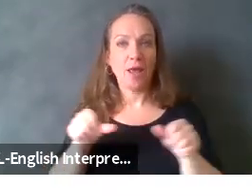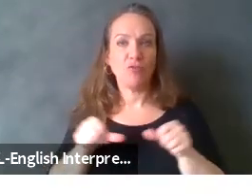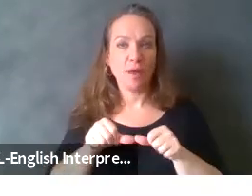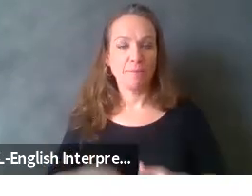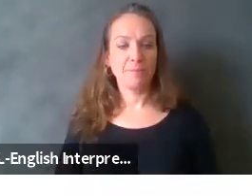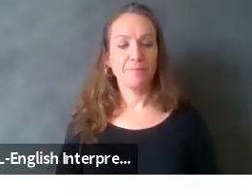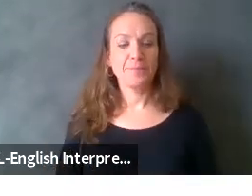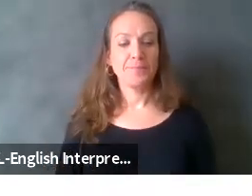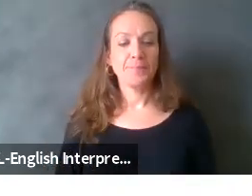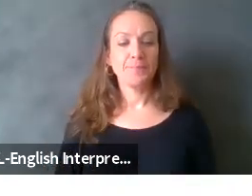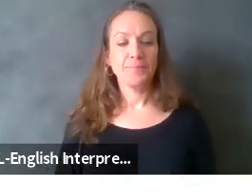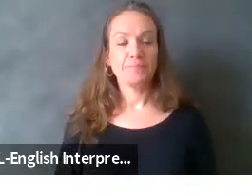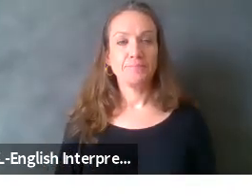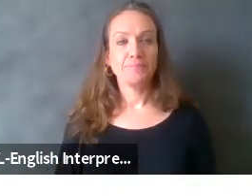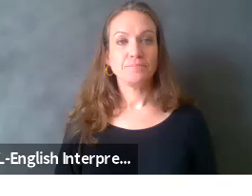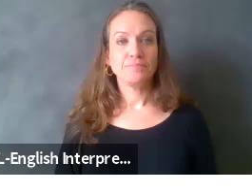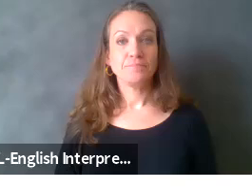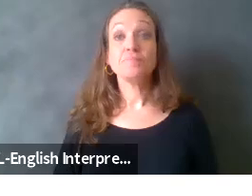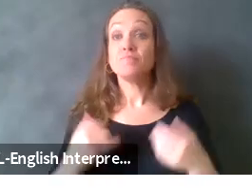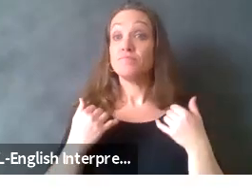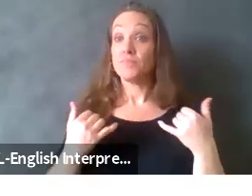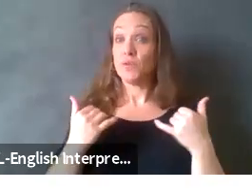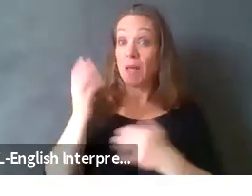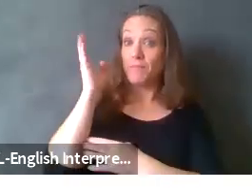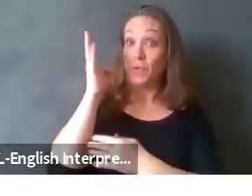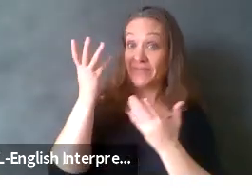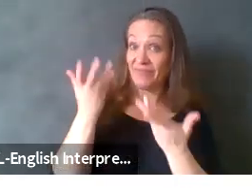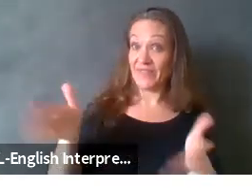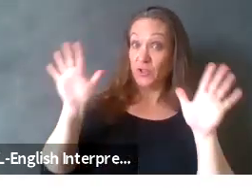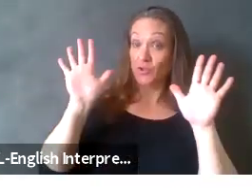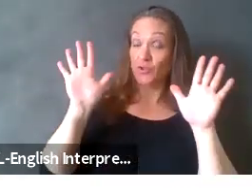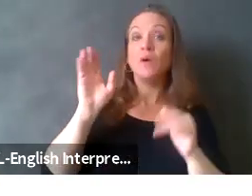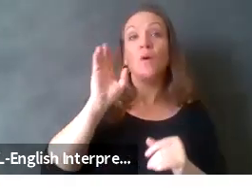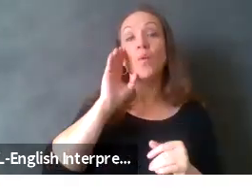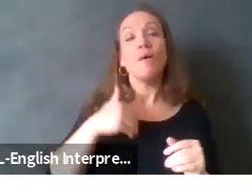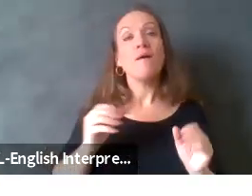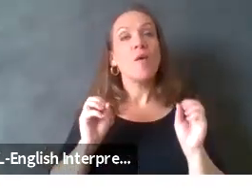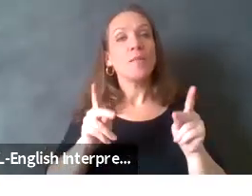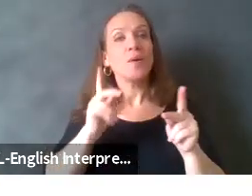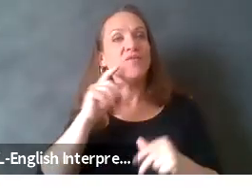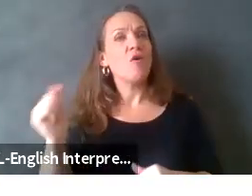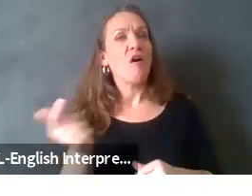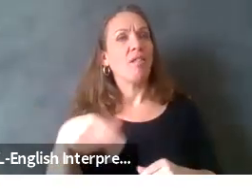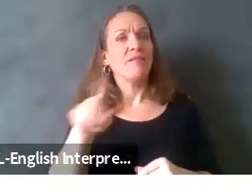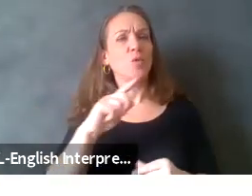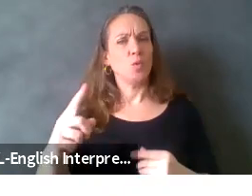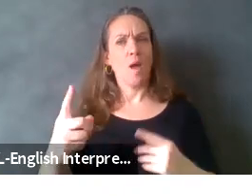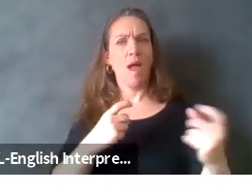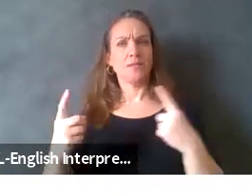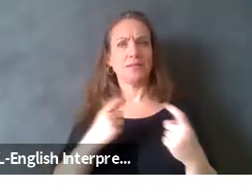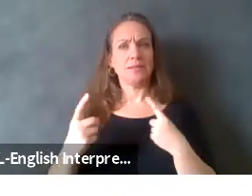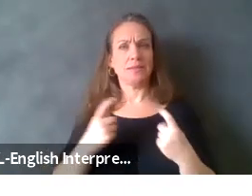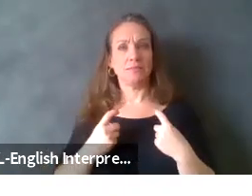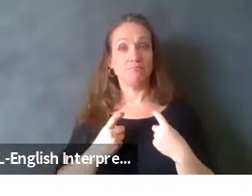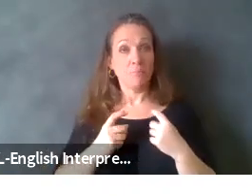At the conclusion of today's presentation, there will be an opportunity for everyone to ask questions. You may submit